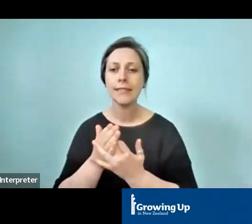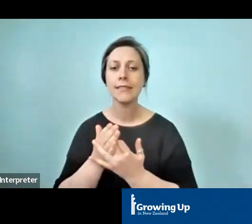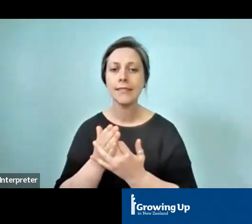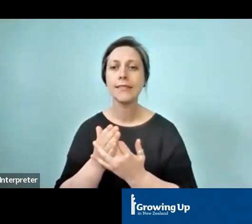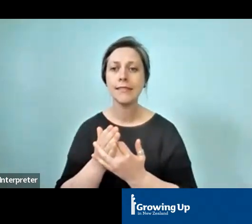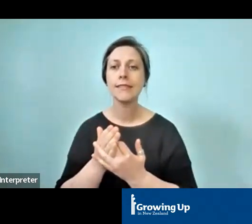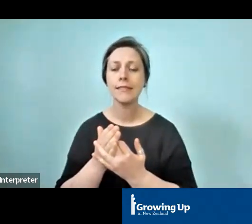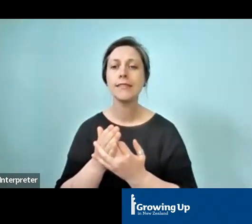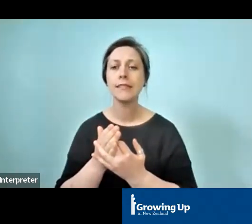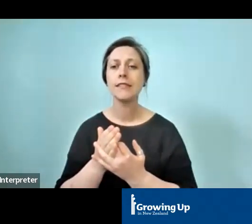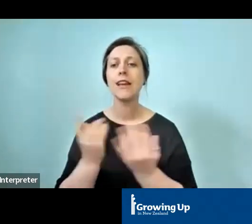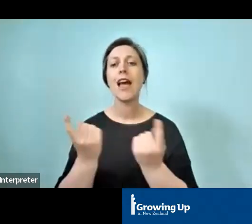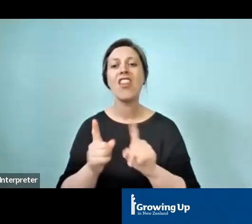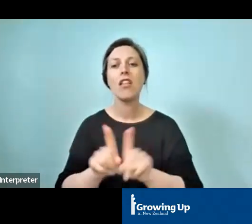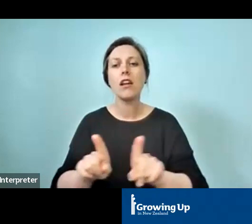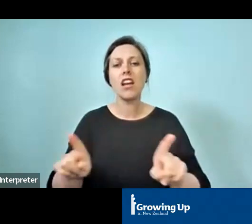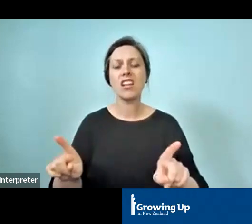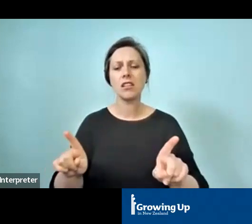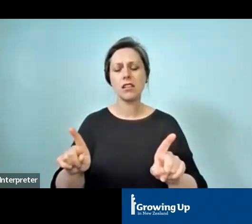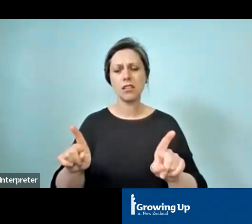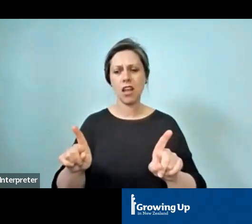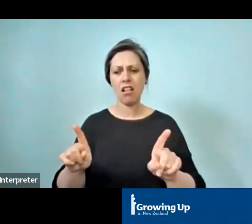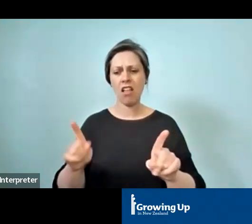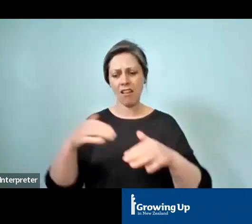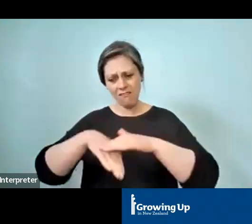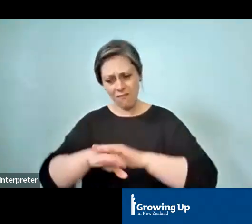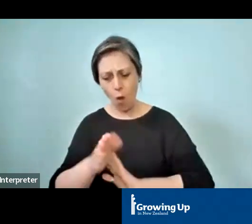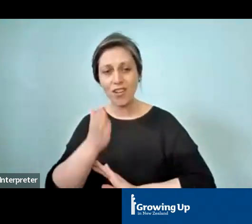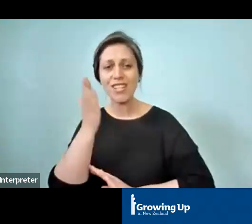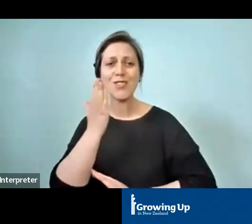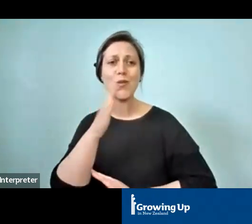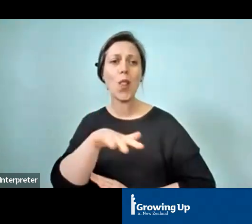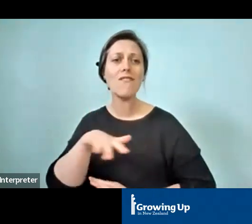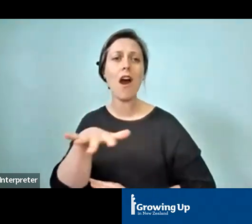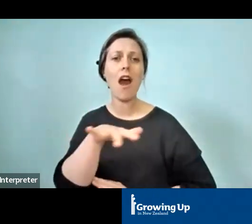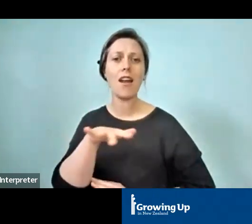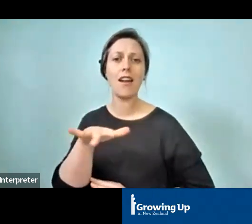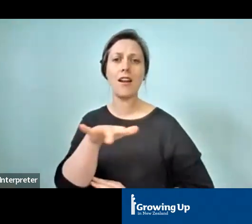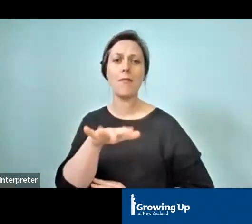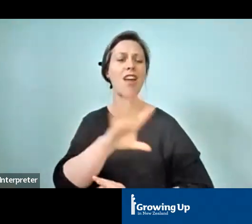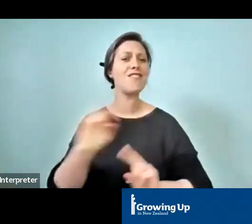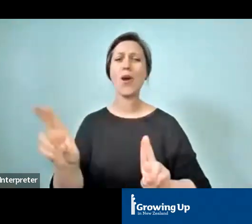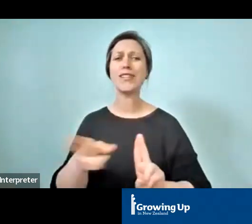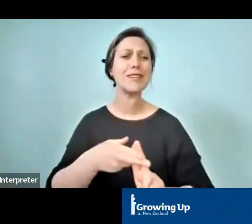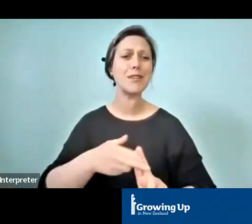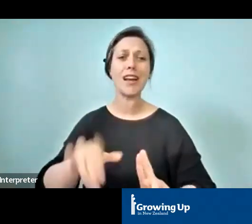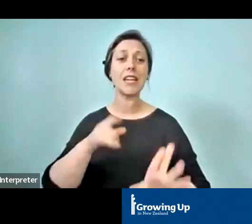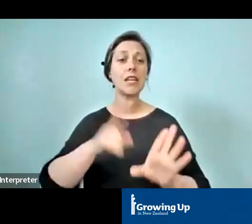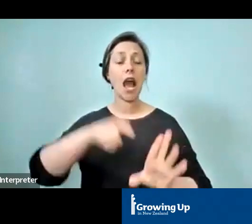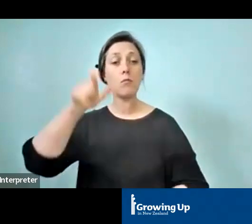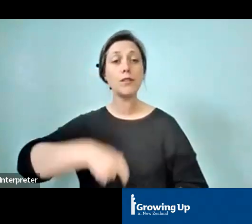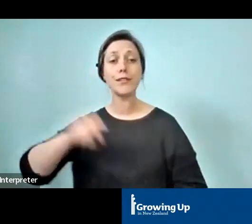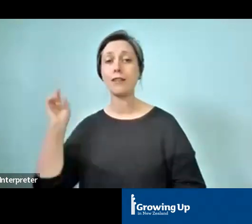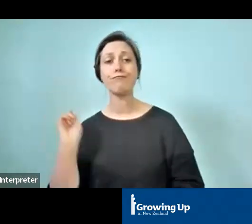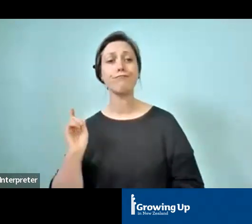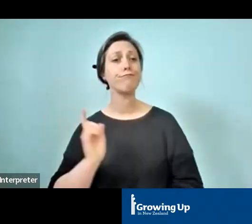And so things like having that presence within a school environment, again, where it isn't stigmatizing, where a young person can go into